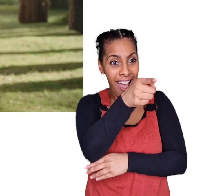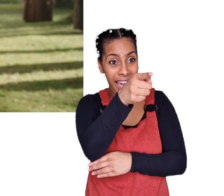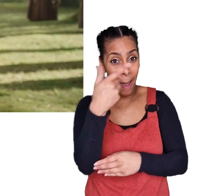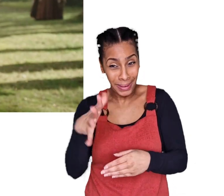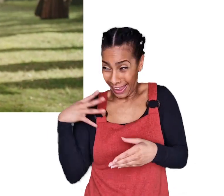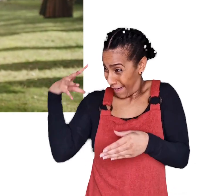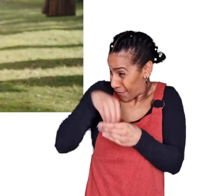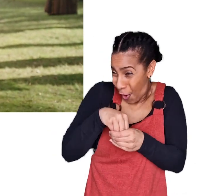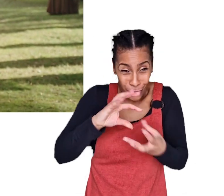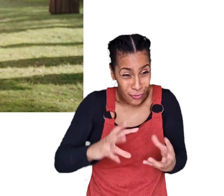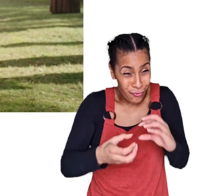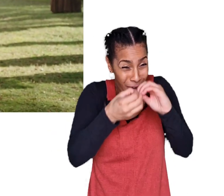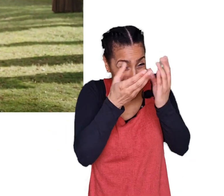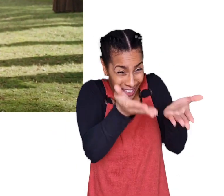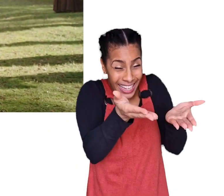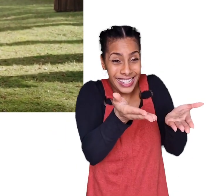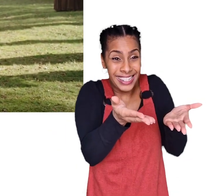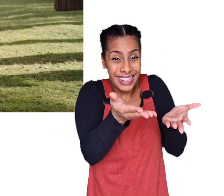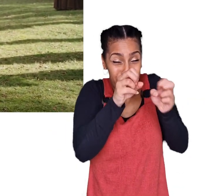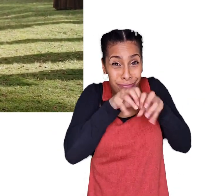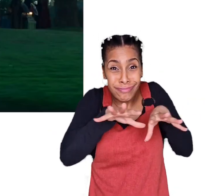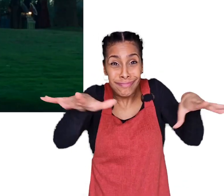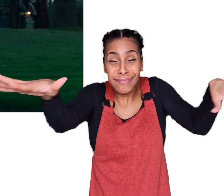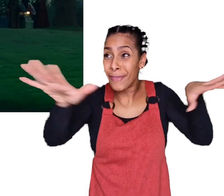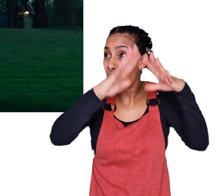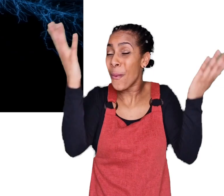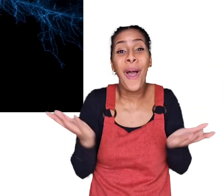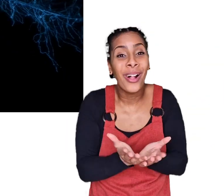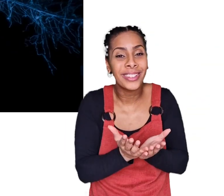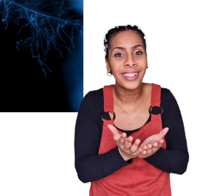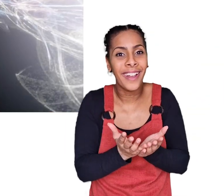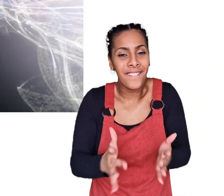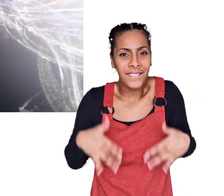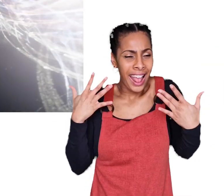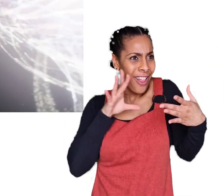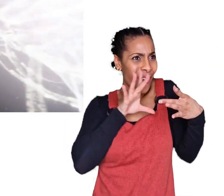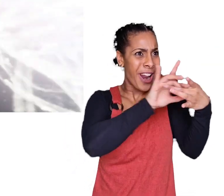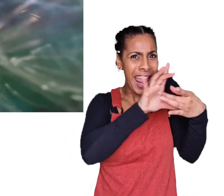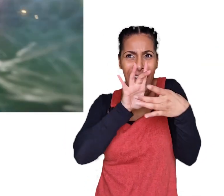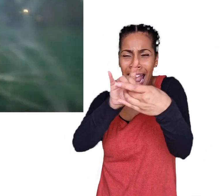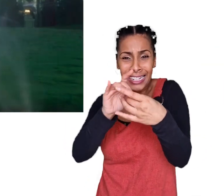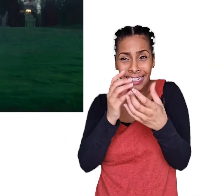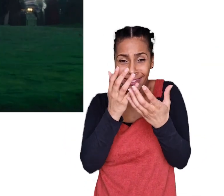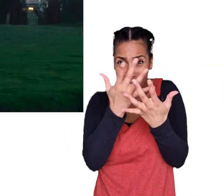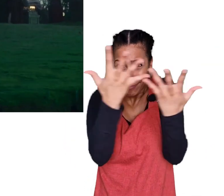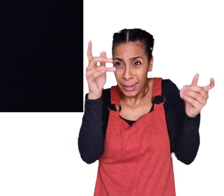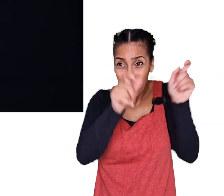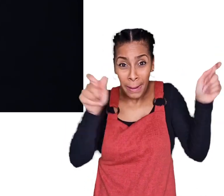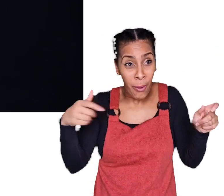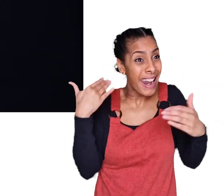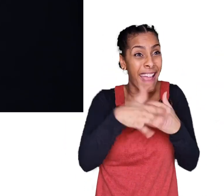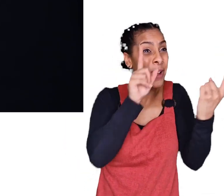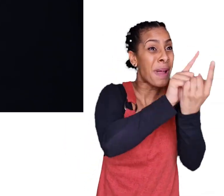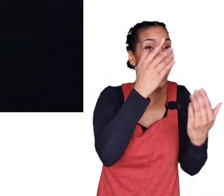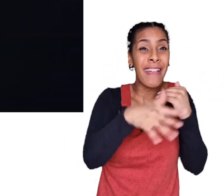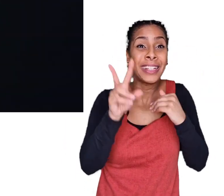on TV for the whole world to be watching. You feel connected to everybody, to people you'll never meet or ever